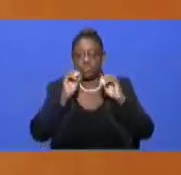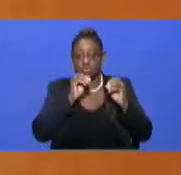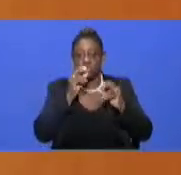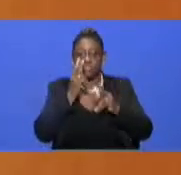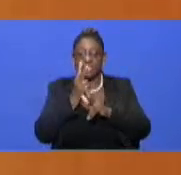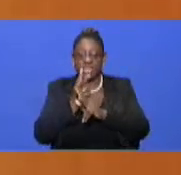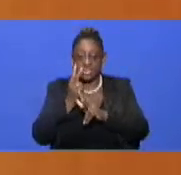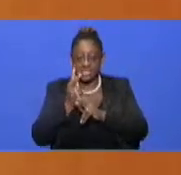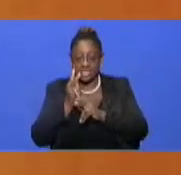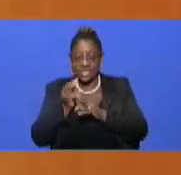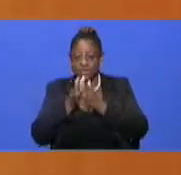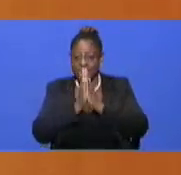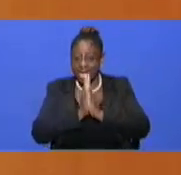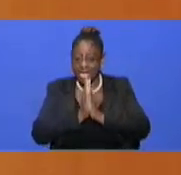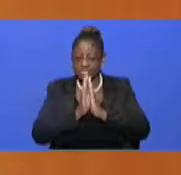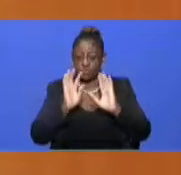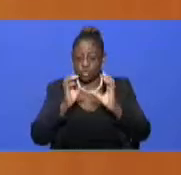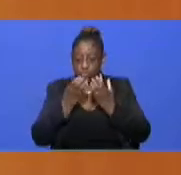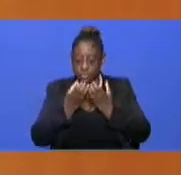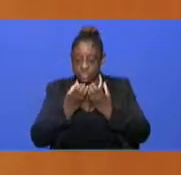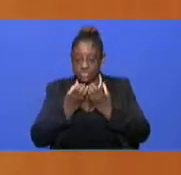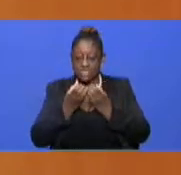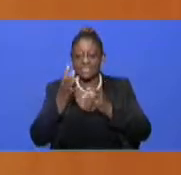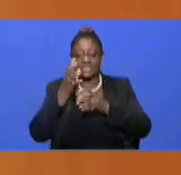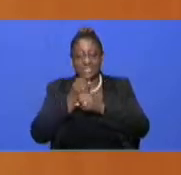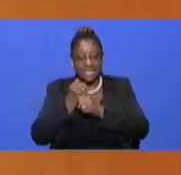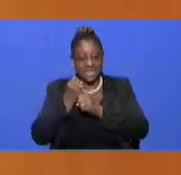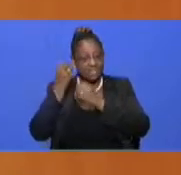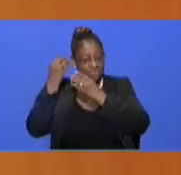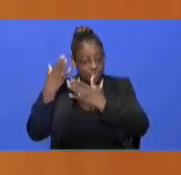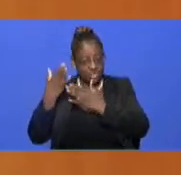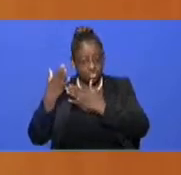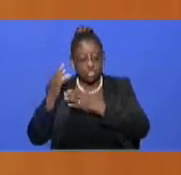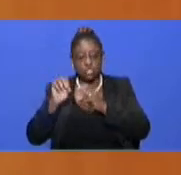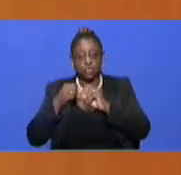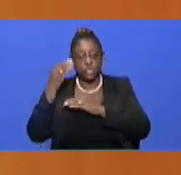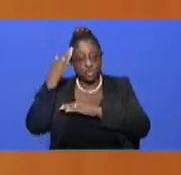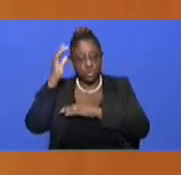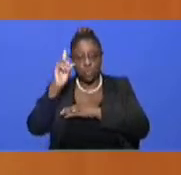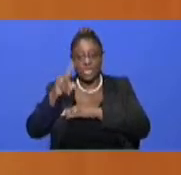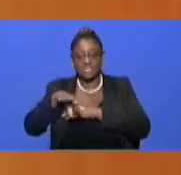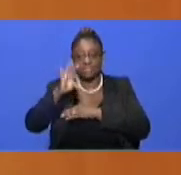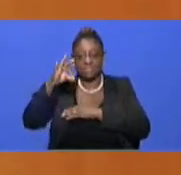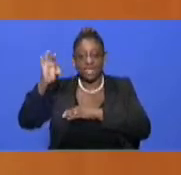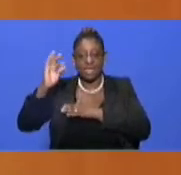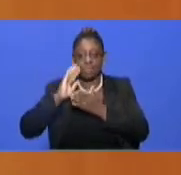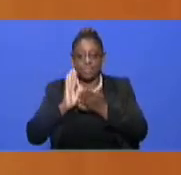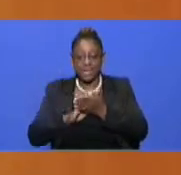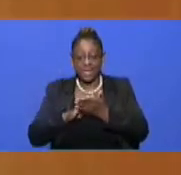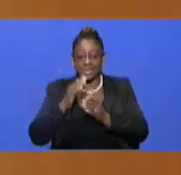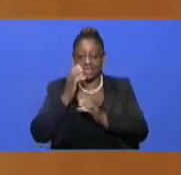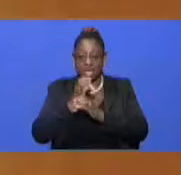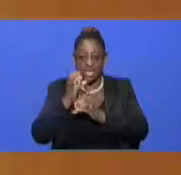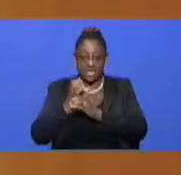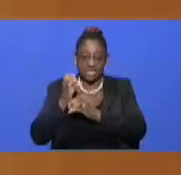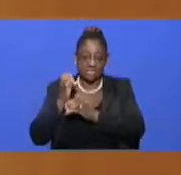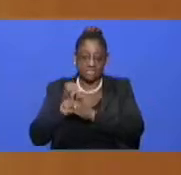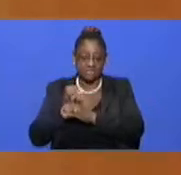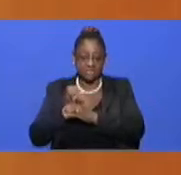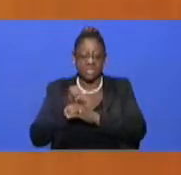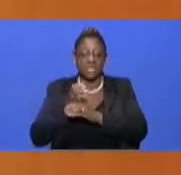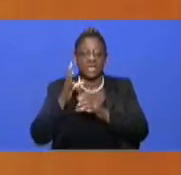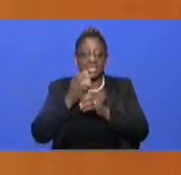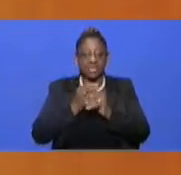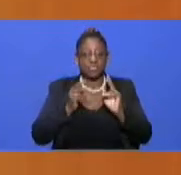vehicles. We are asking for communities now to get data to us so that we can know the location, and now we can GPS these locations, get the